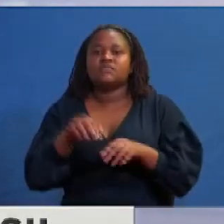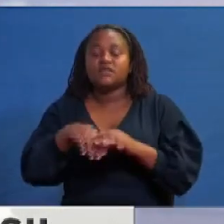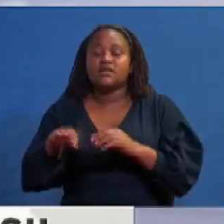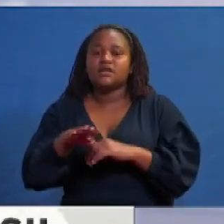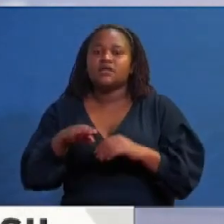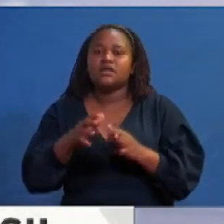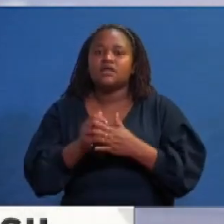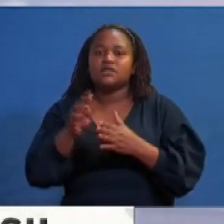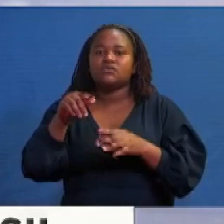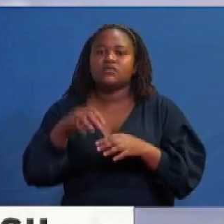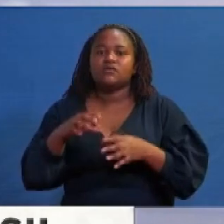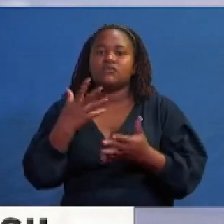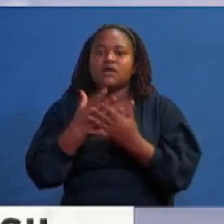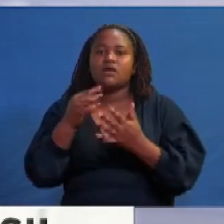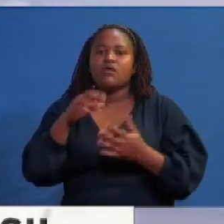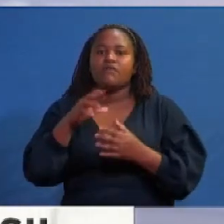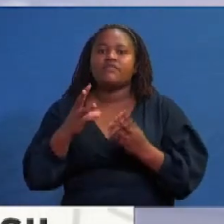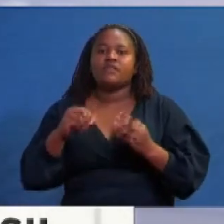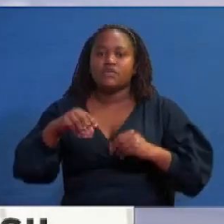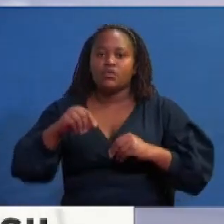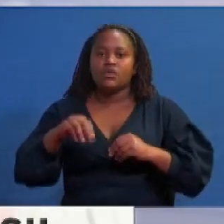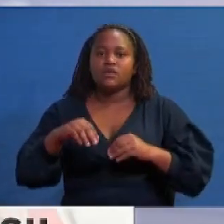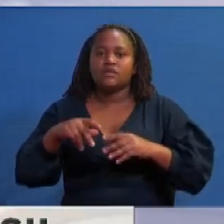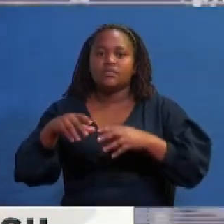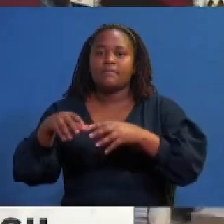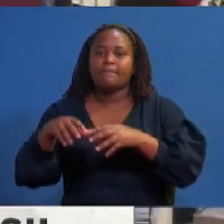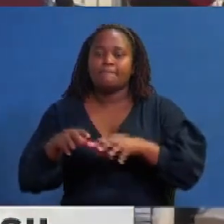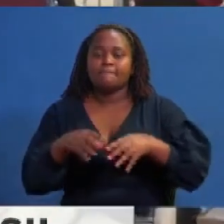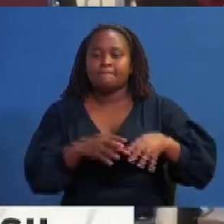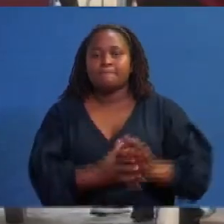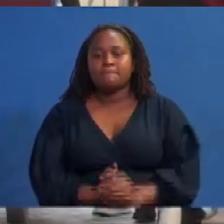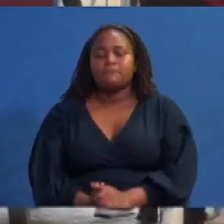area, leading to the arrest of the quality parties.